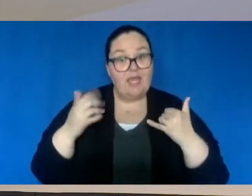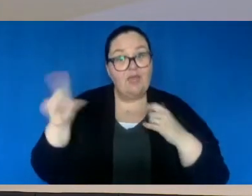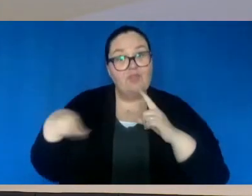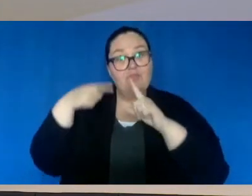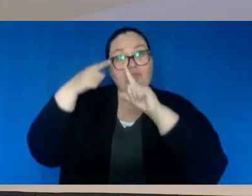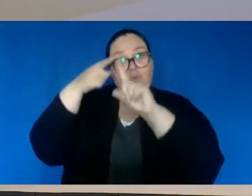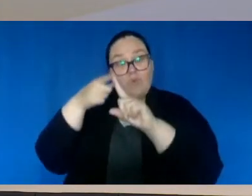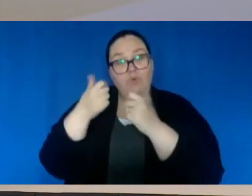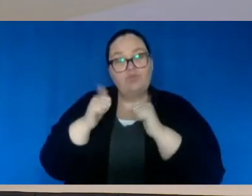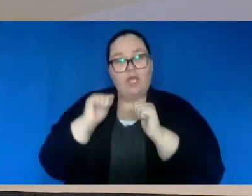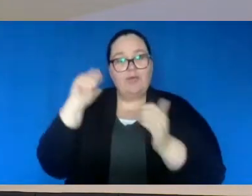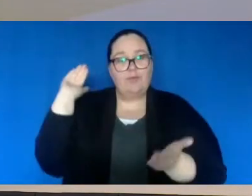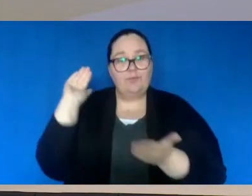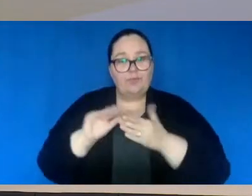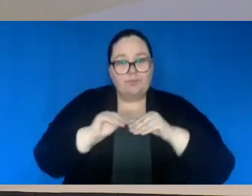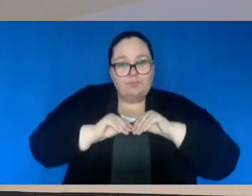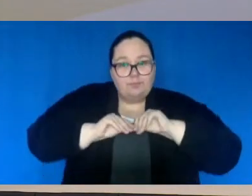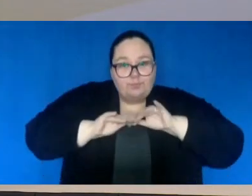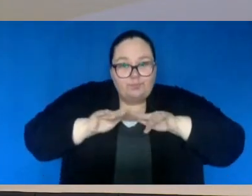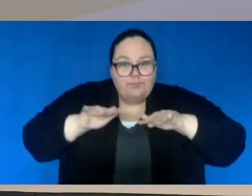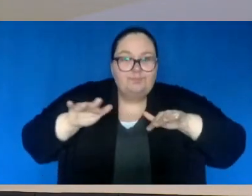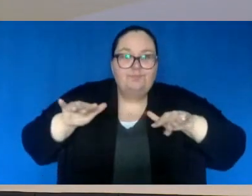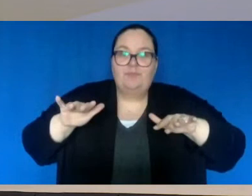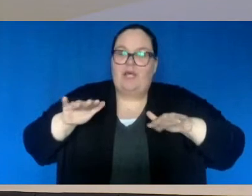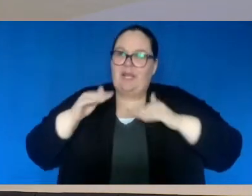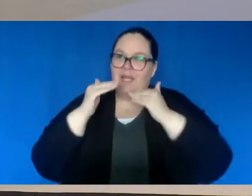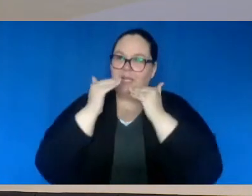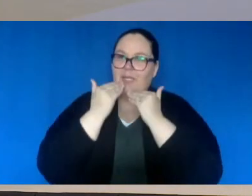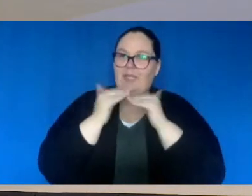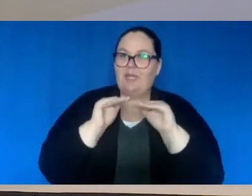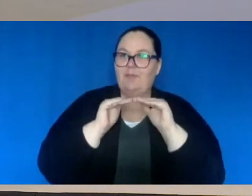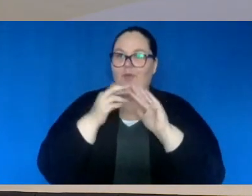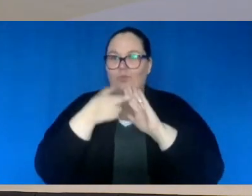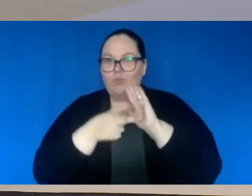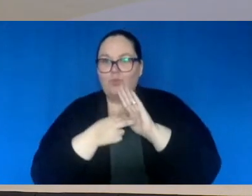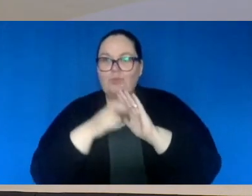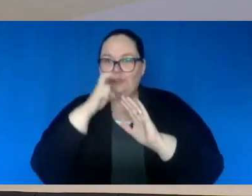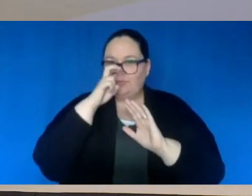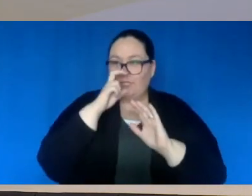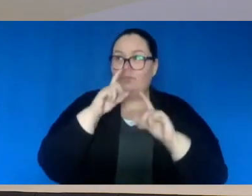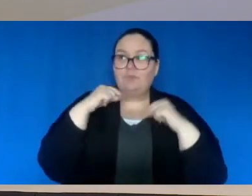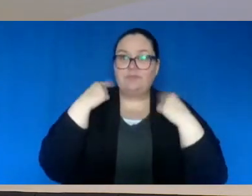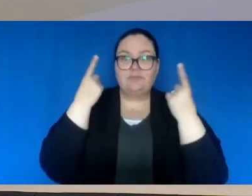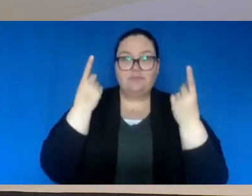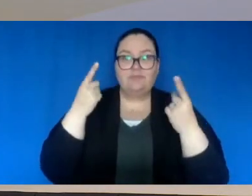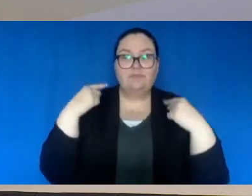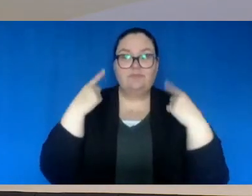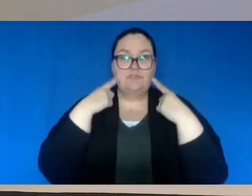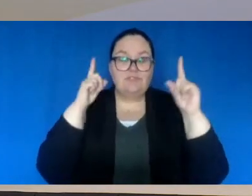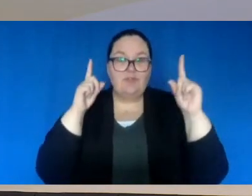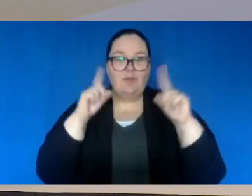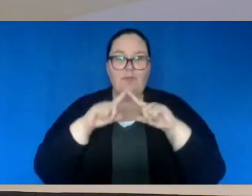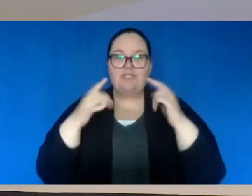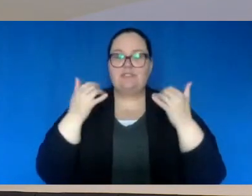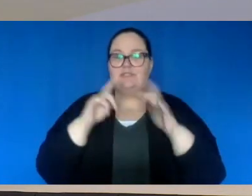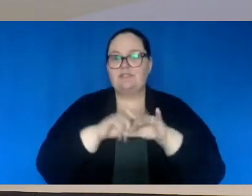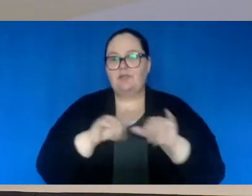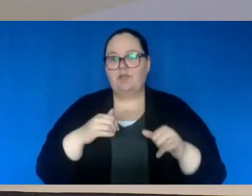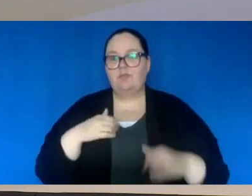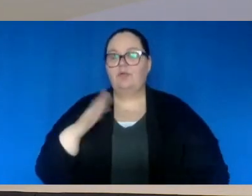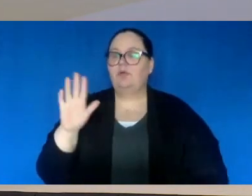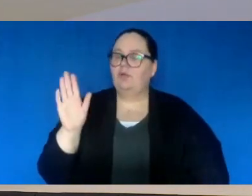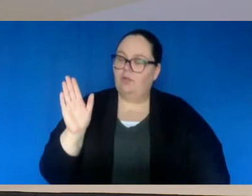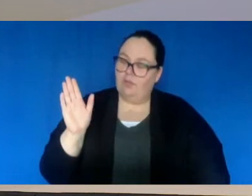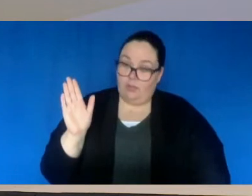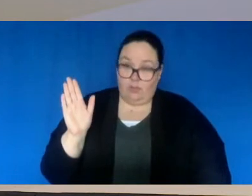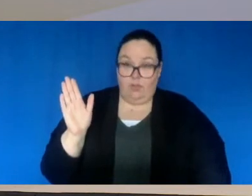of the pandemic and limit societal disruption have been successful, they have caused us all to be weary. The